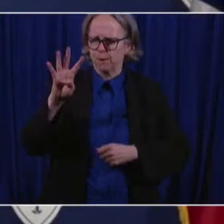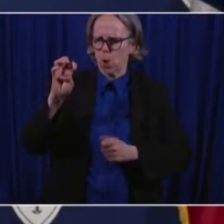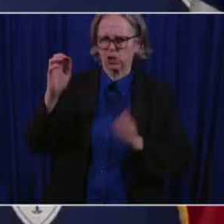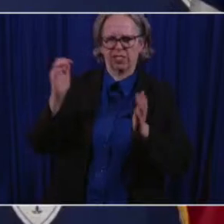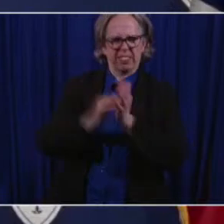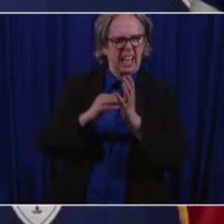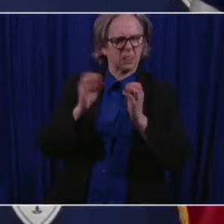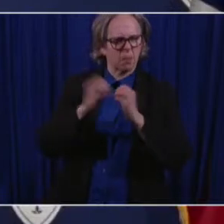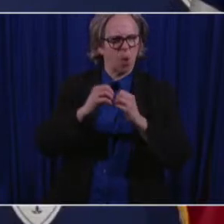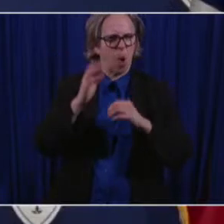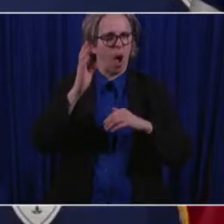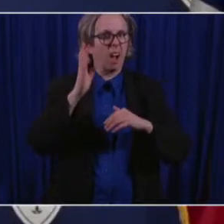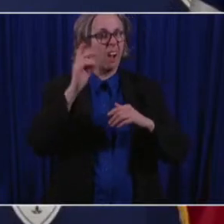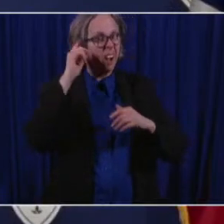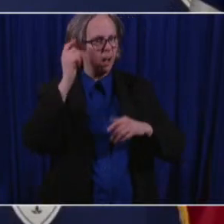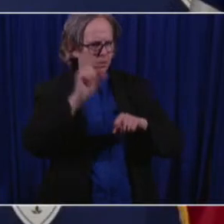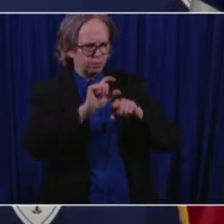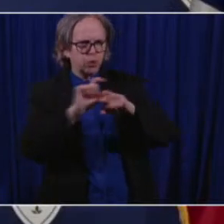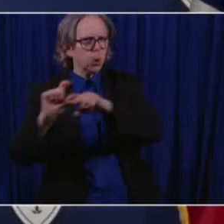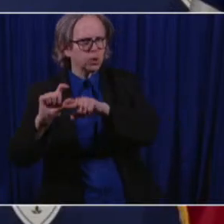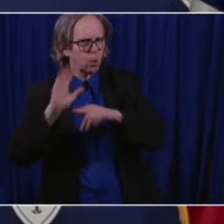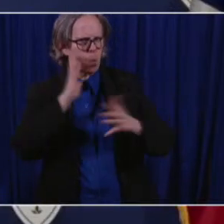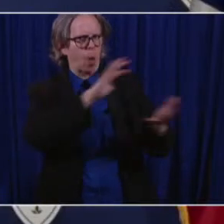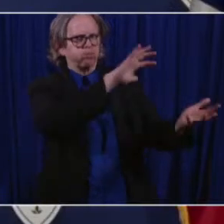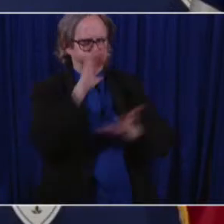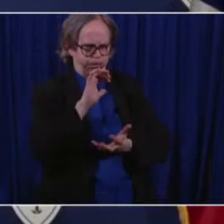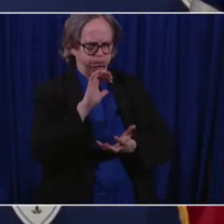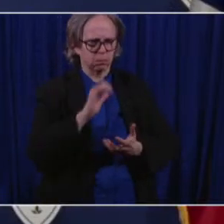because you're taking out the